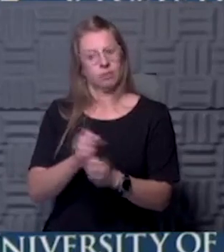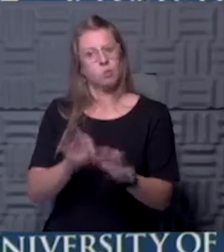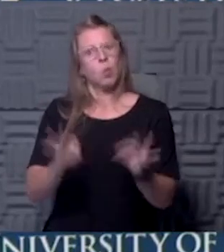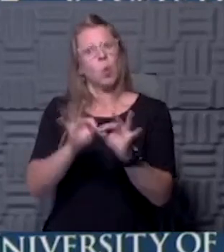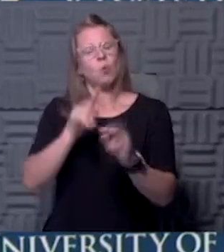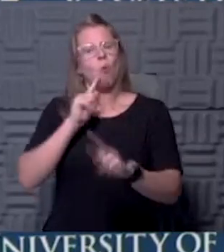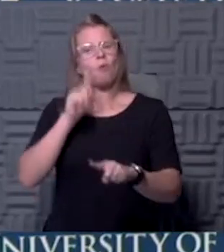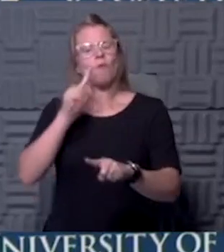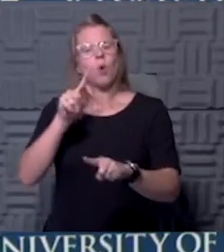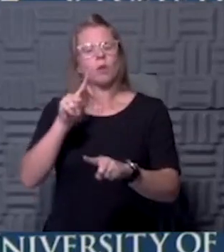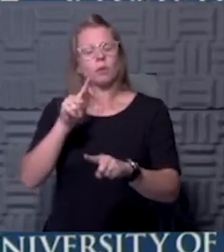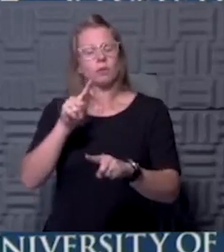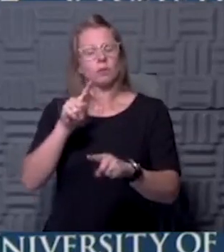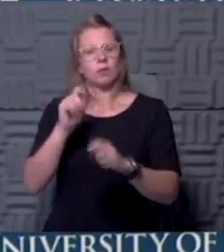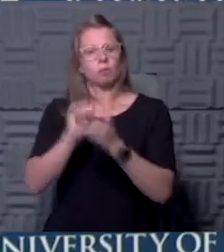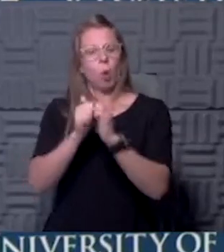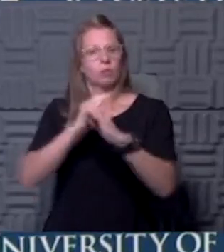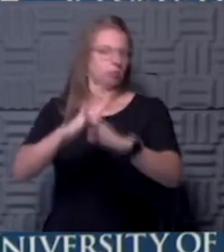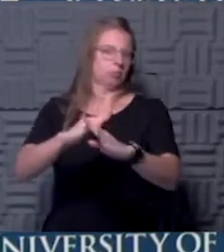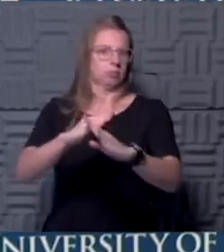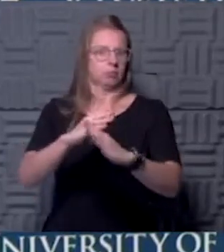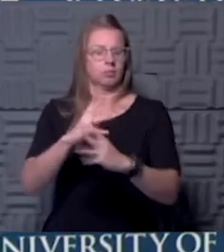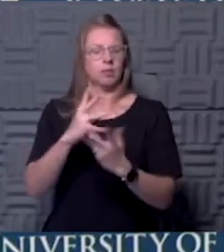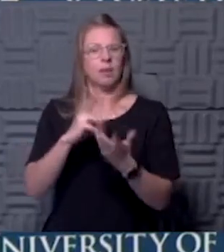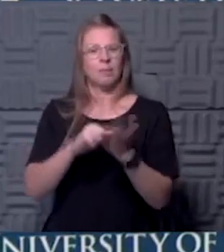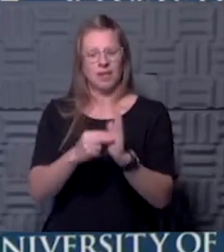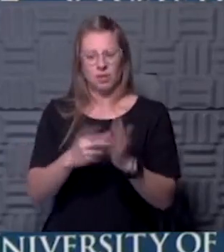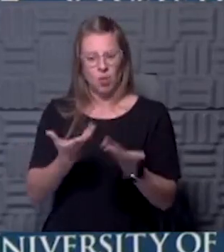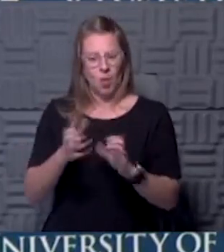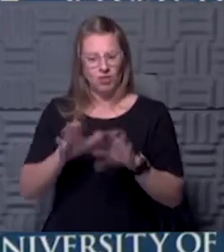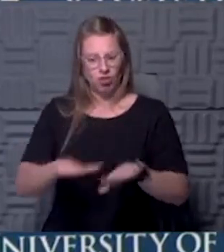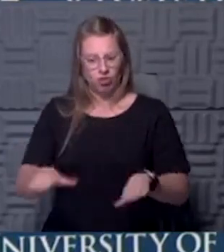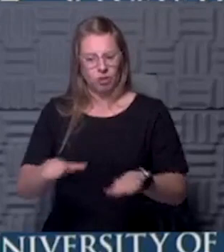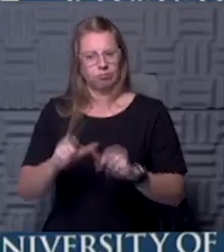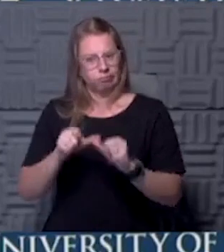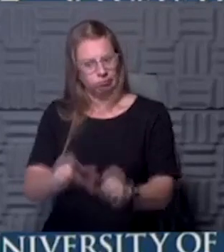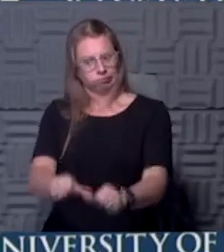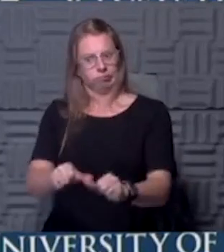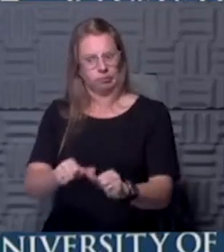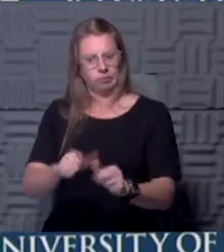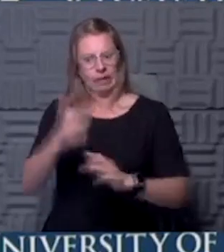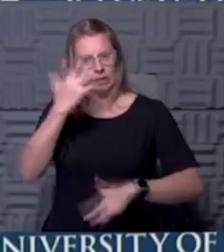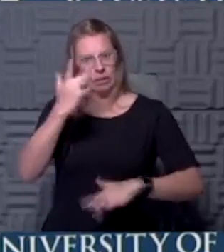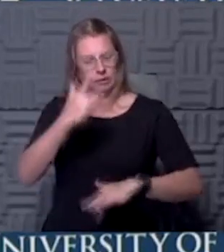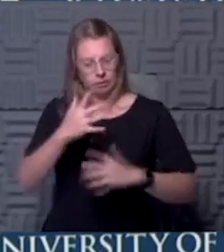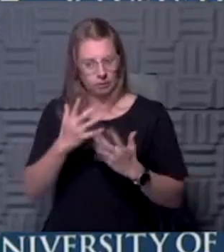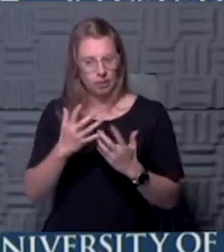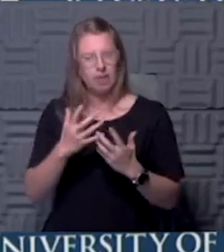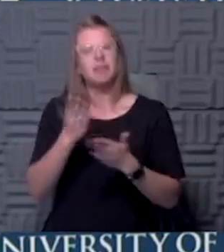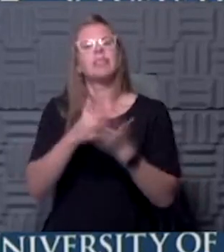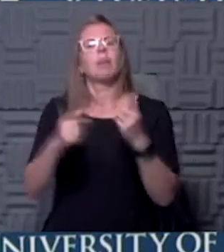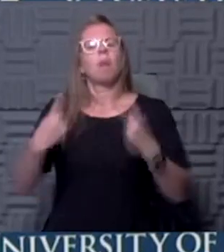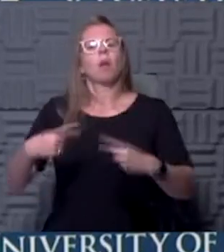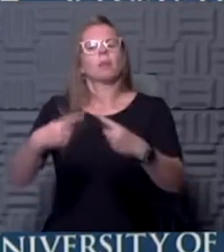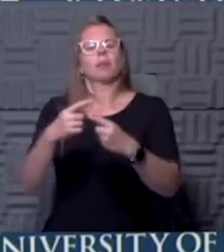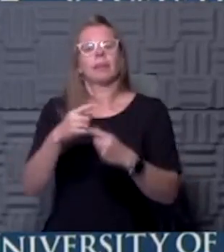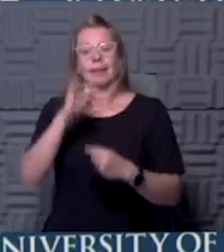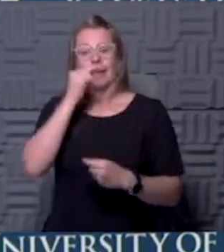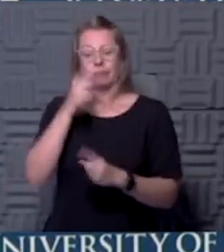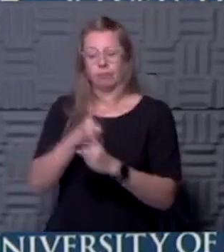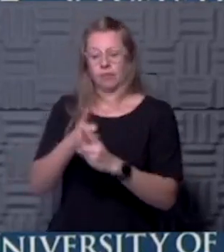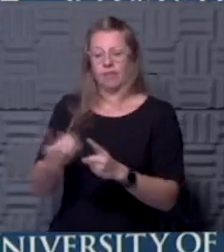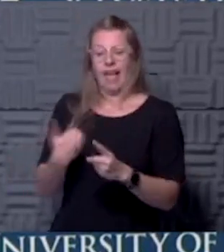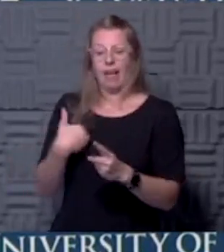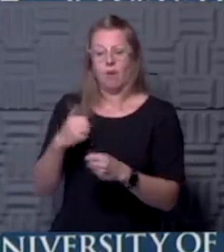Wyandotte County is we're even concerned about our children having long-term consequences. And, there's some argument that maybe a kiddo who had COVID